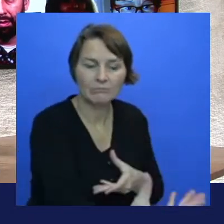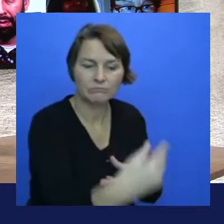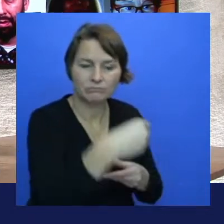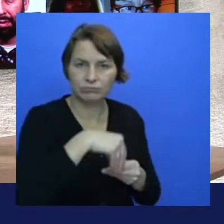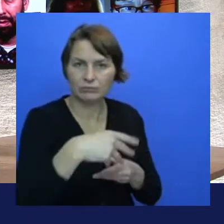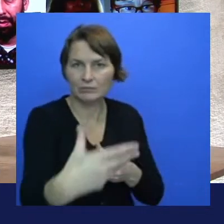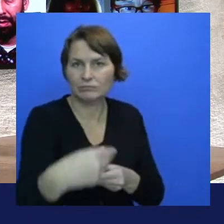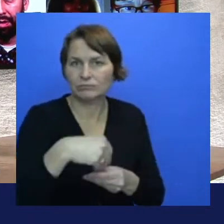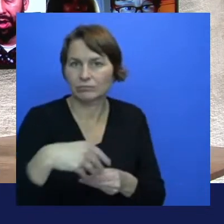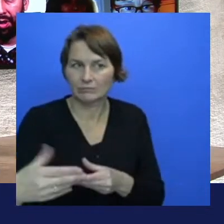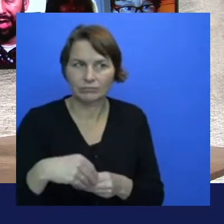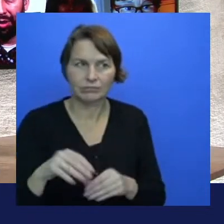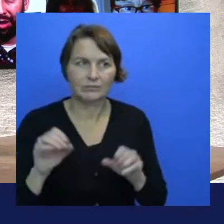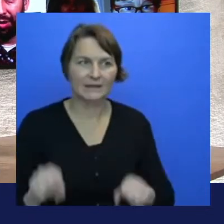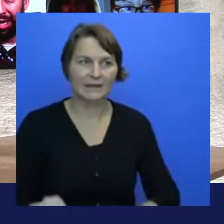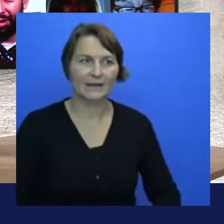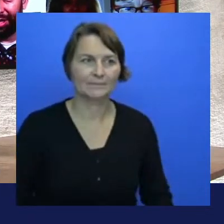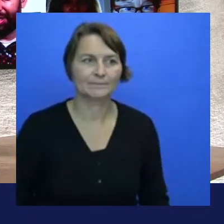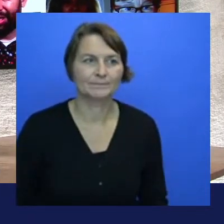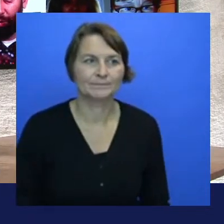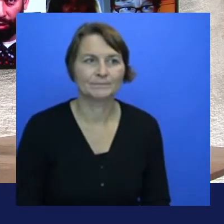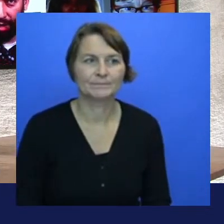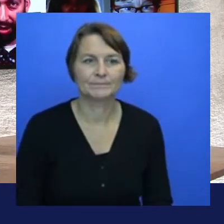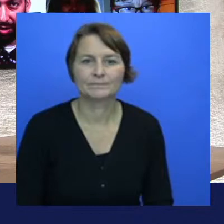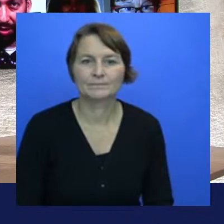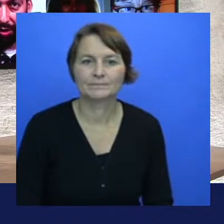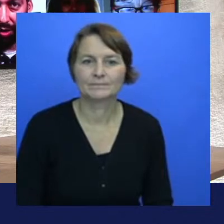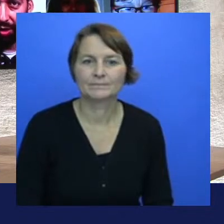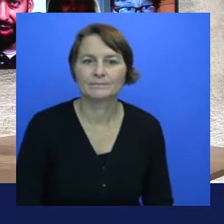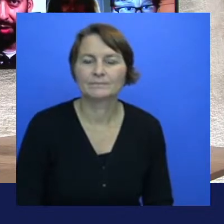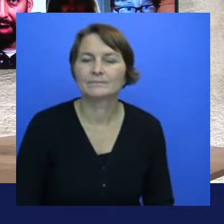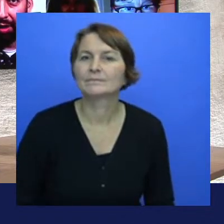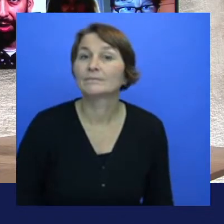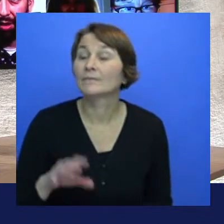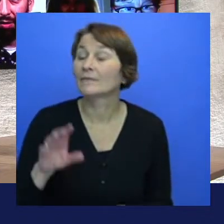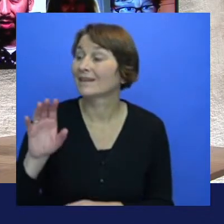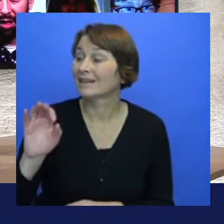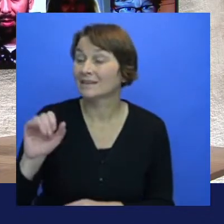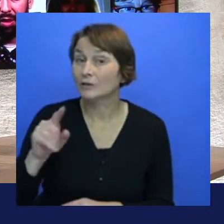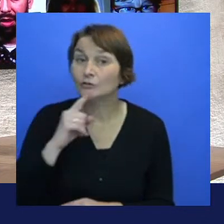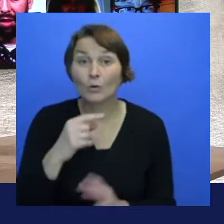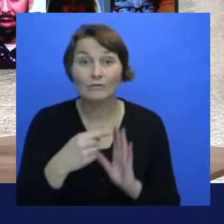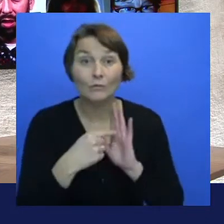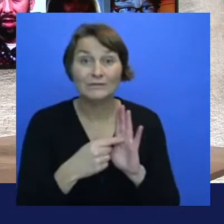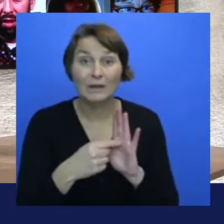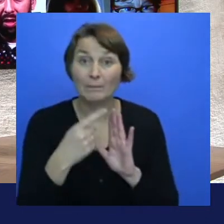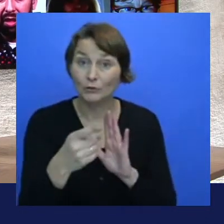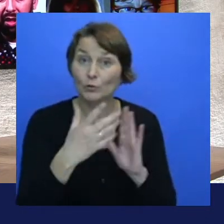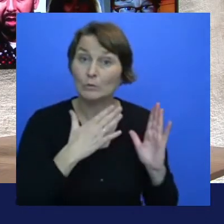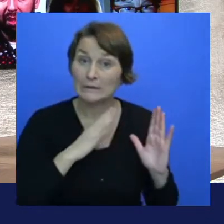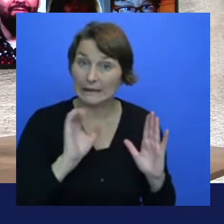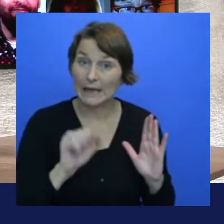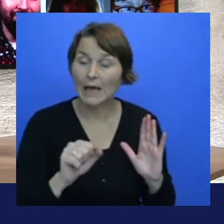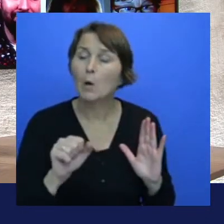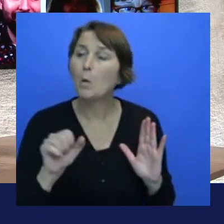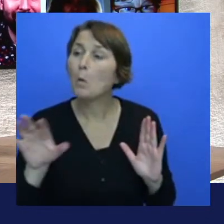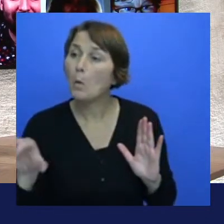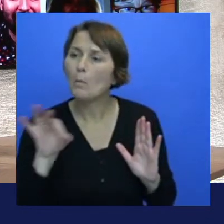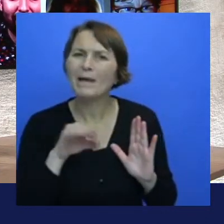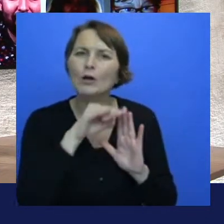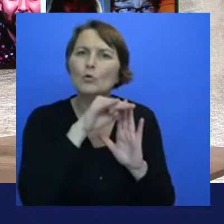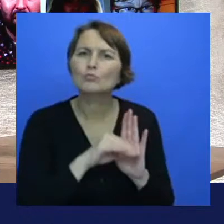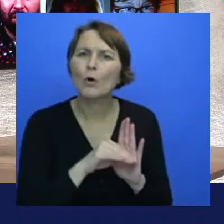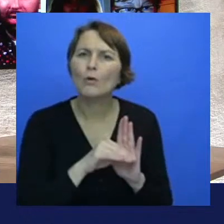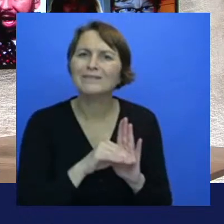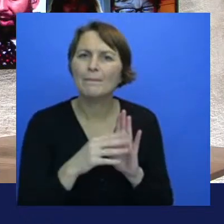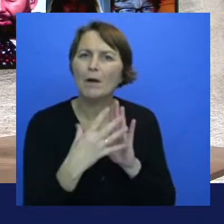projects. That's cool, and you've been able to get stuff working just using the model builder, for example. Yeah, definitely. That's cool.